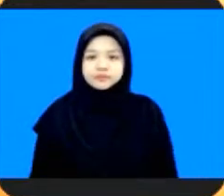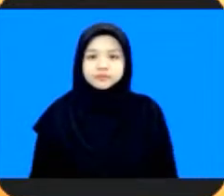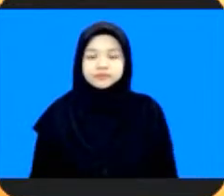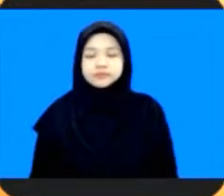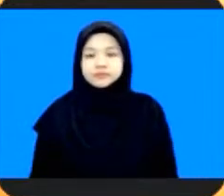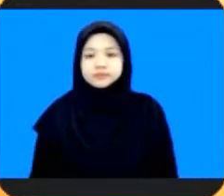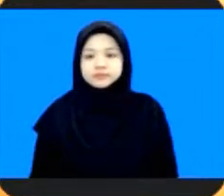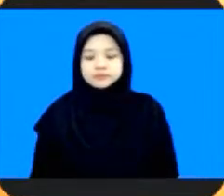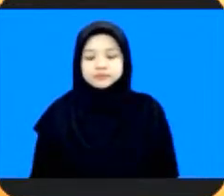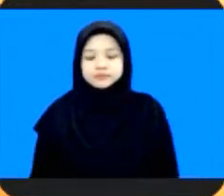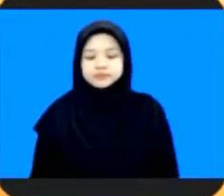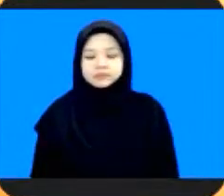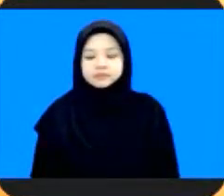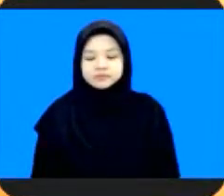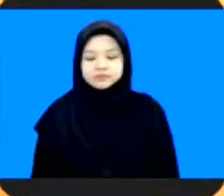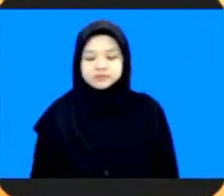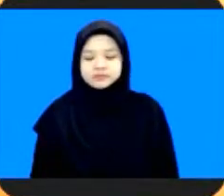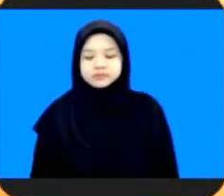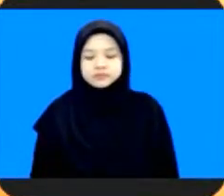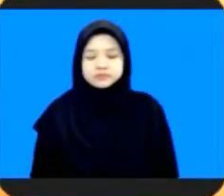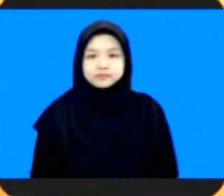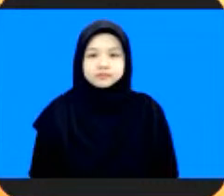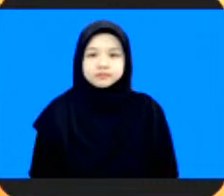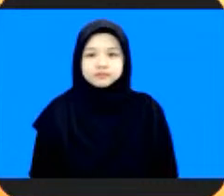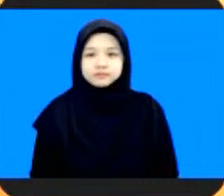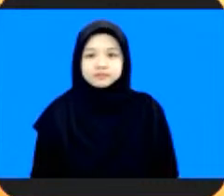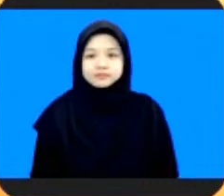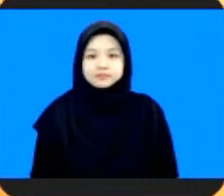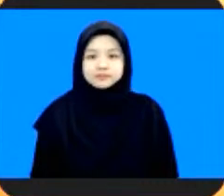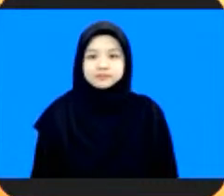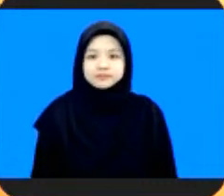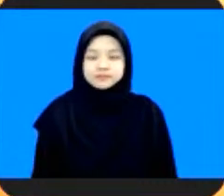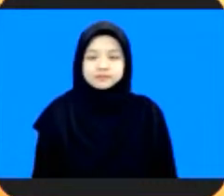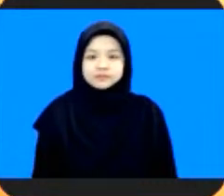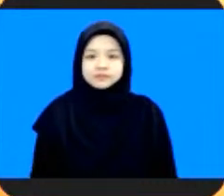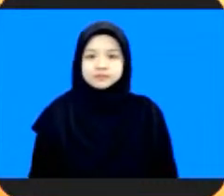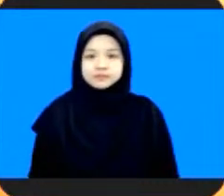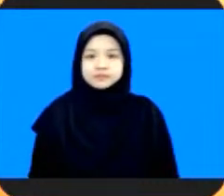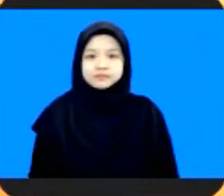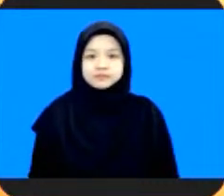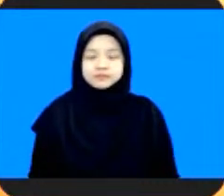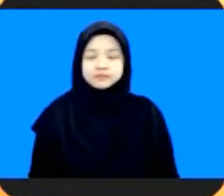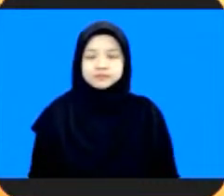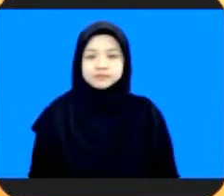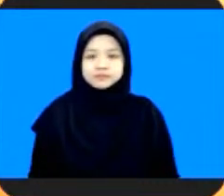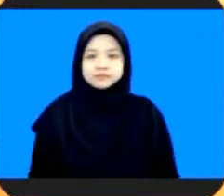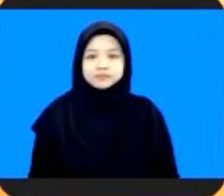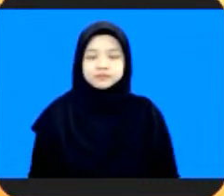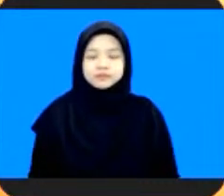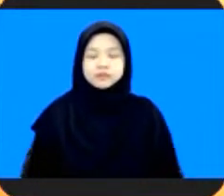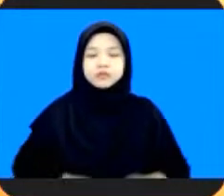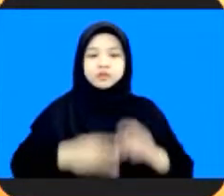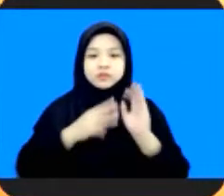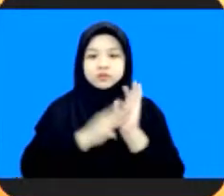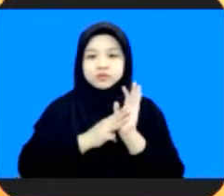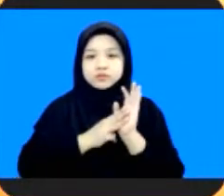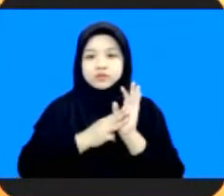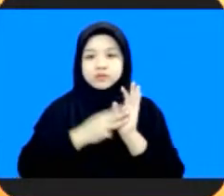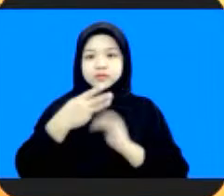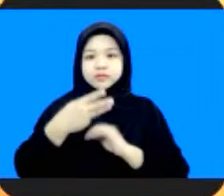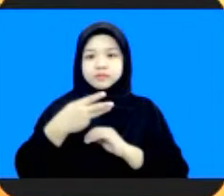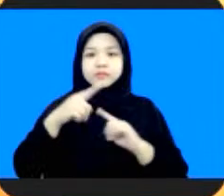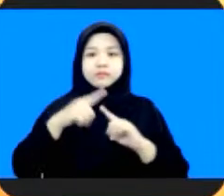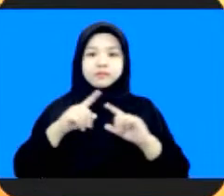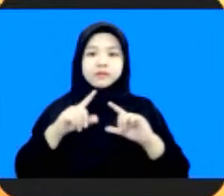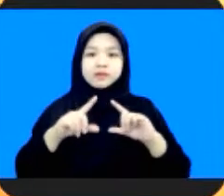cross-border election influence conducted by nation state, or a politician wearing a watch his